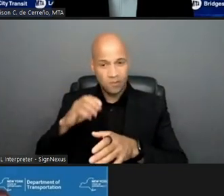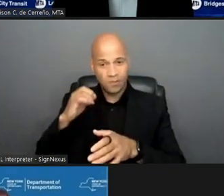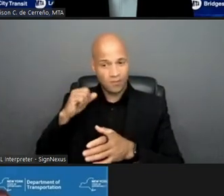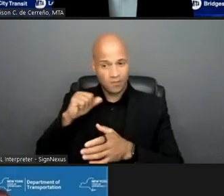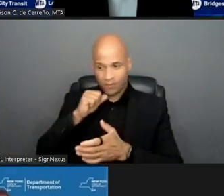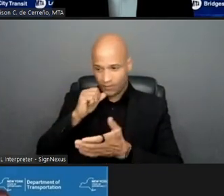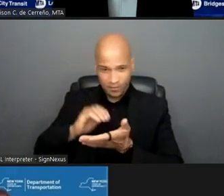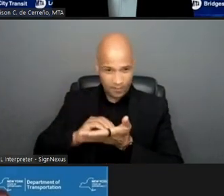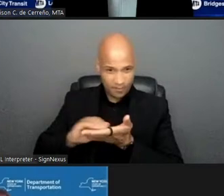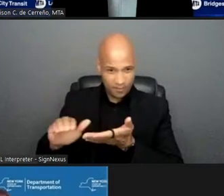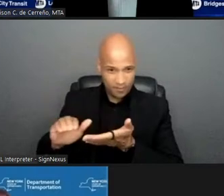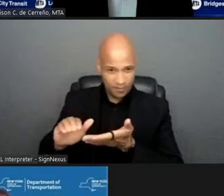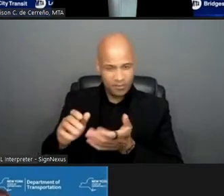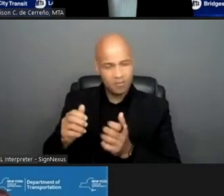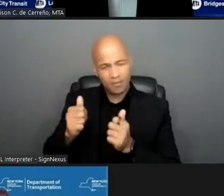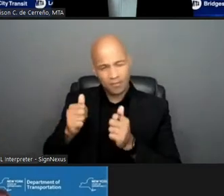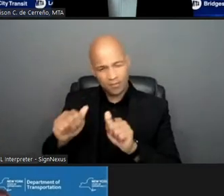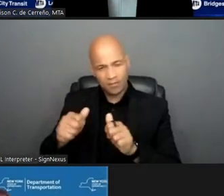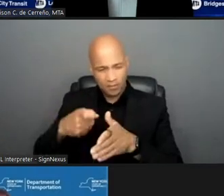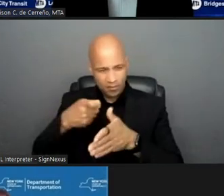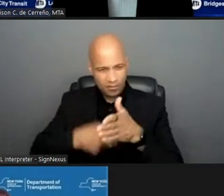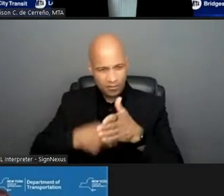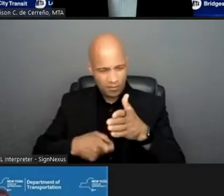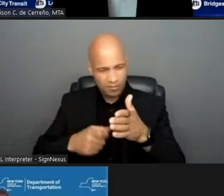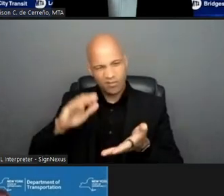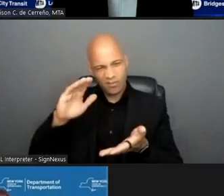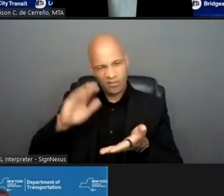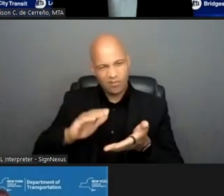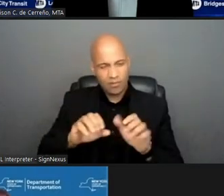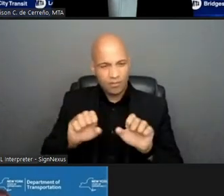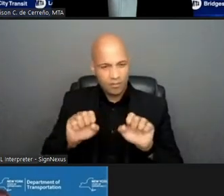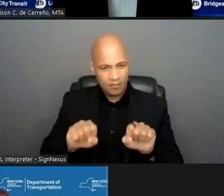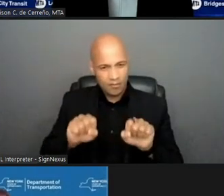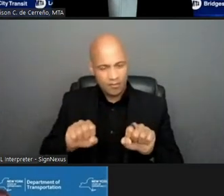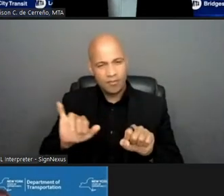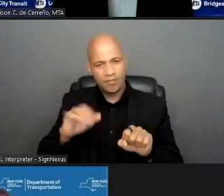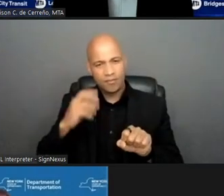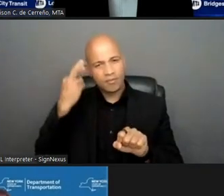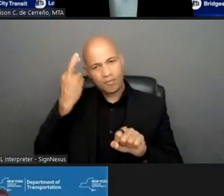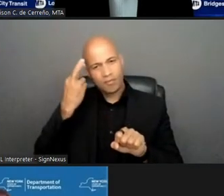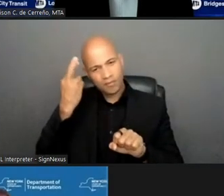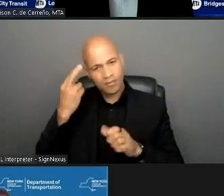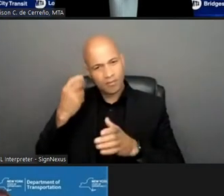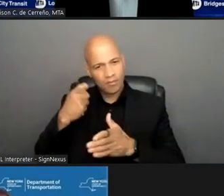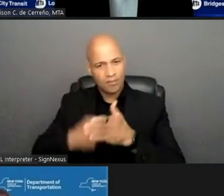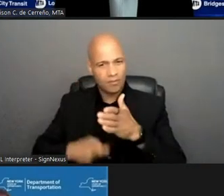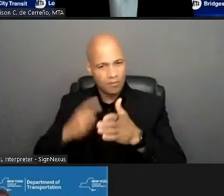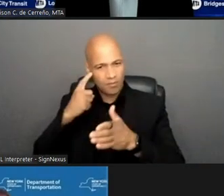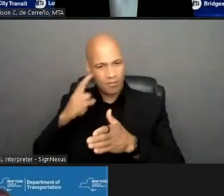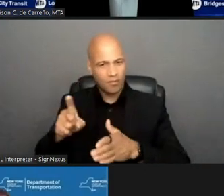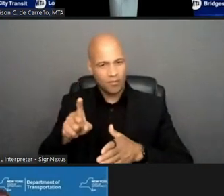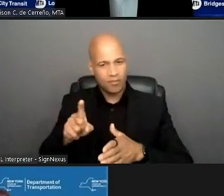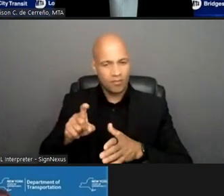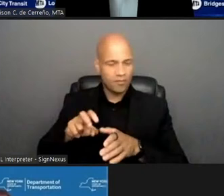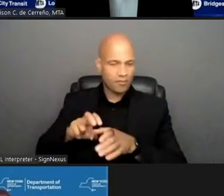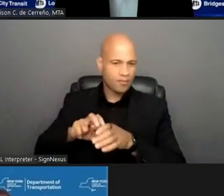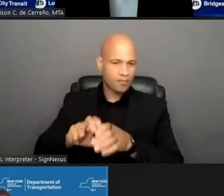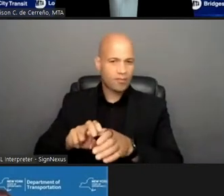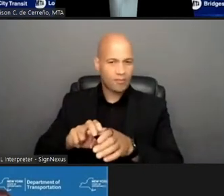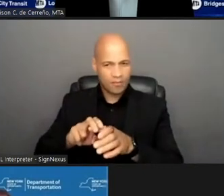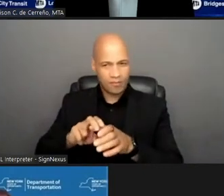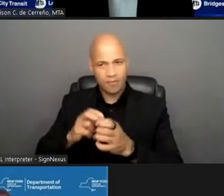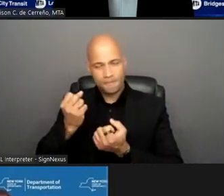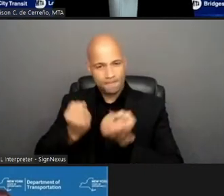tolls be the lowest amount possible while balancing reasonable toll rates placed on passenger vehicles regarding new employment